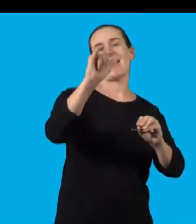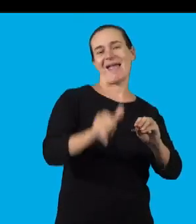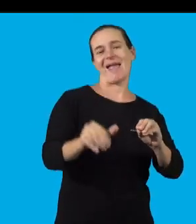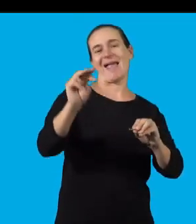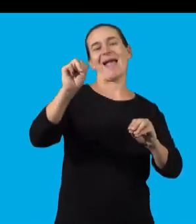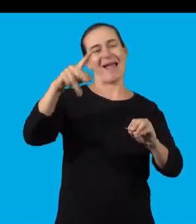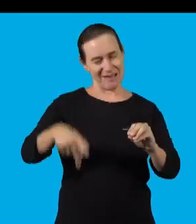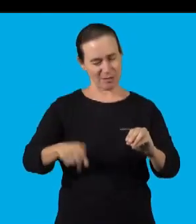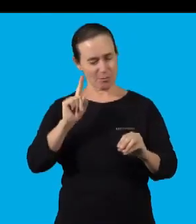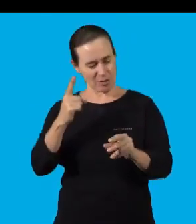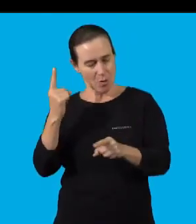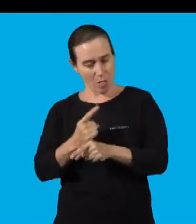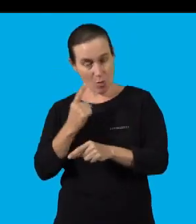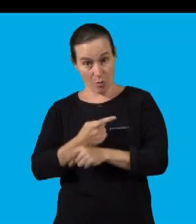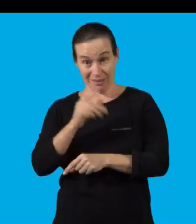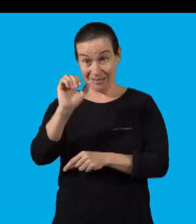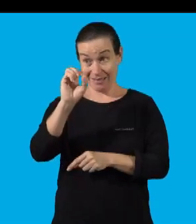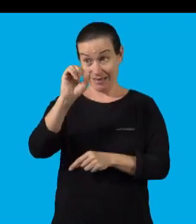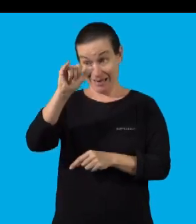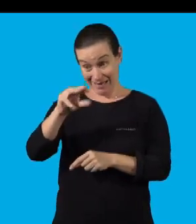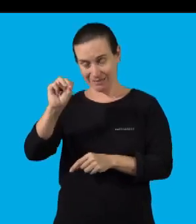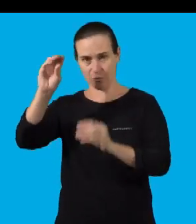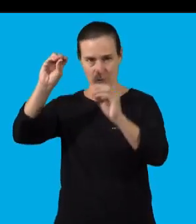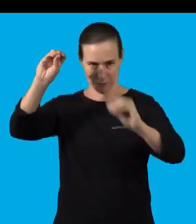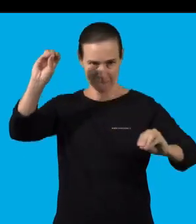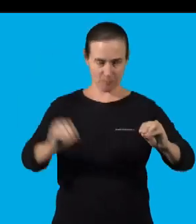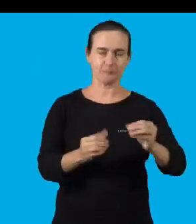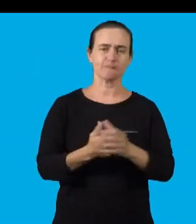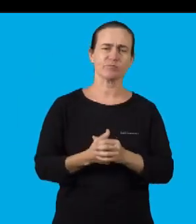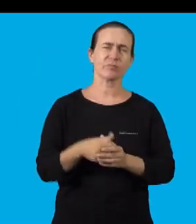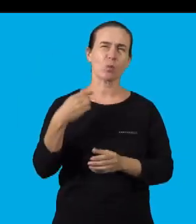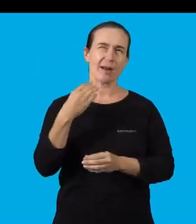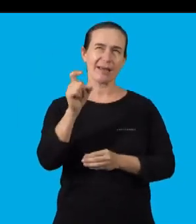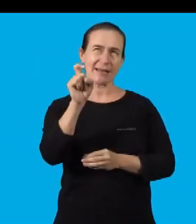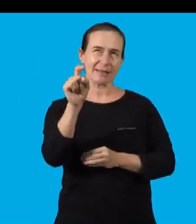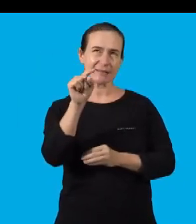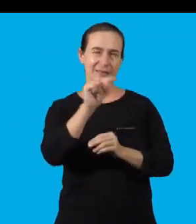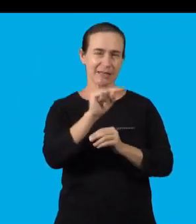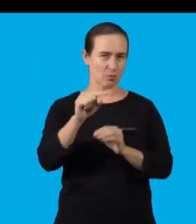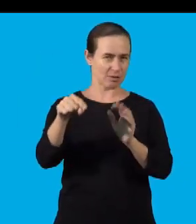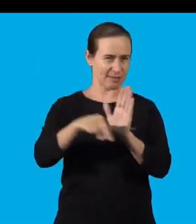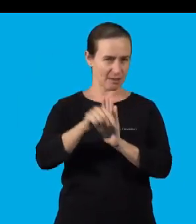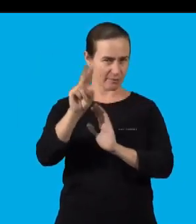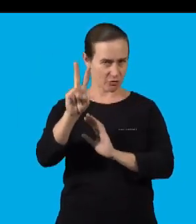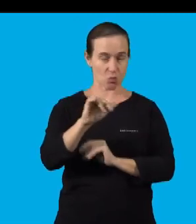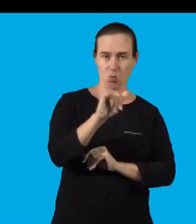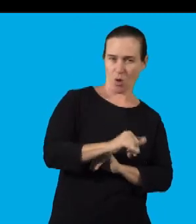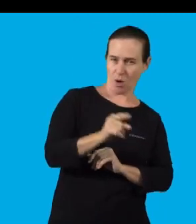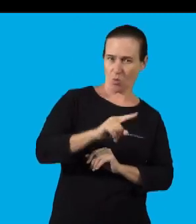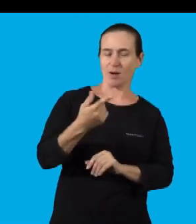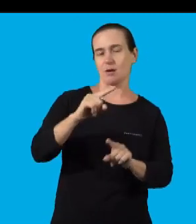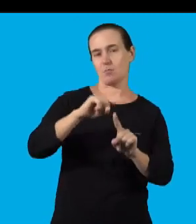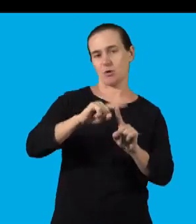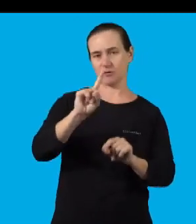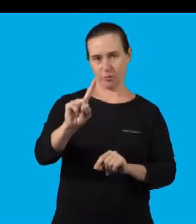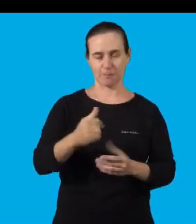the asymptotes. You always substitute the asymptotes. Now, if you can remember our asymptotes, we've got x is equals to negative 2, and we've